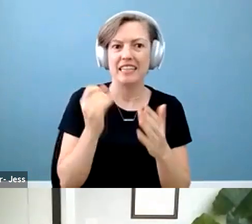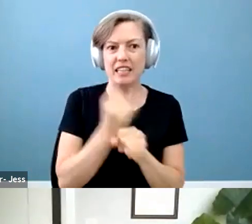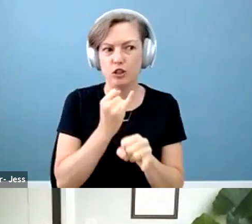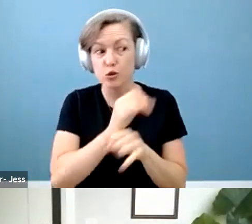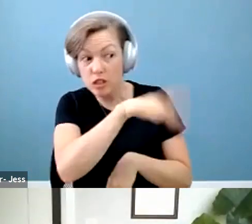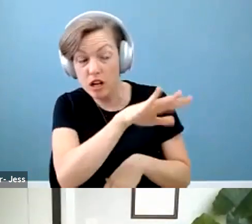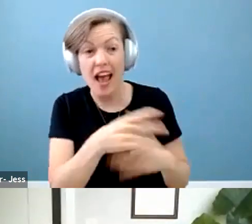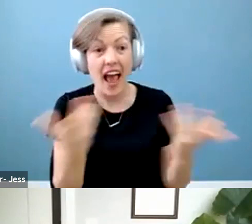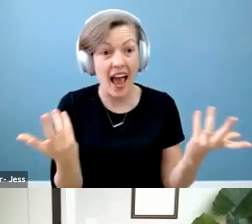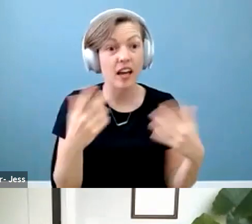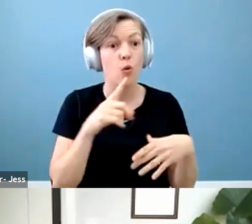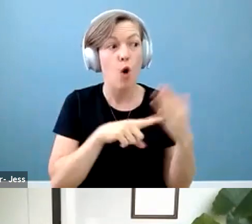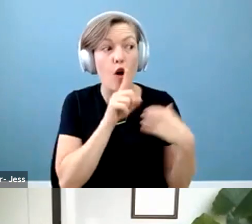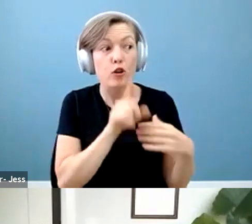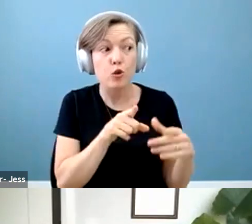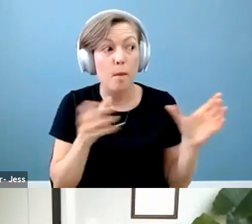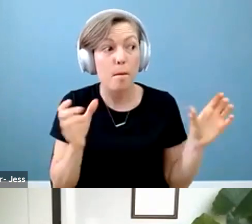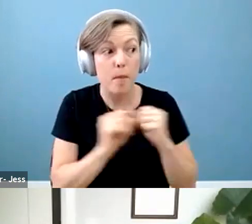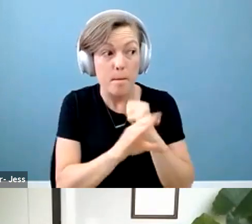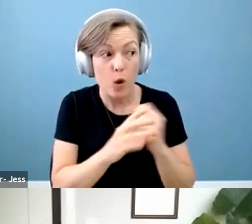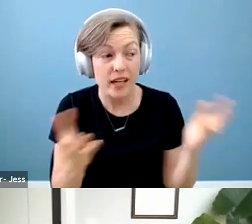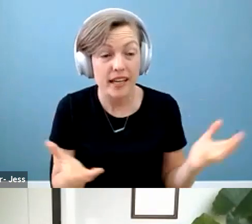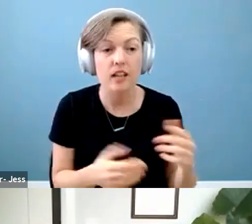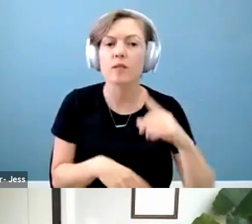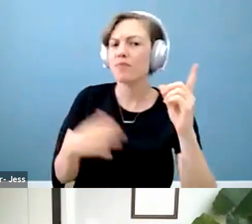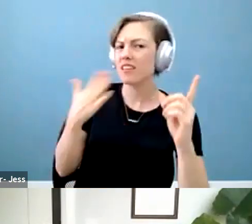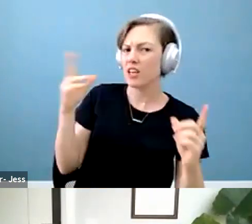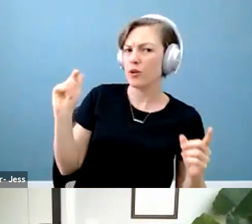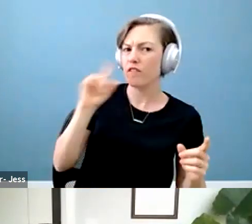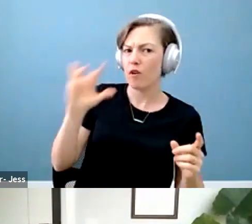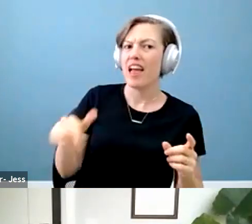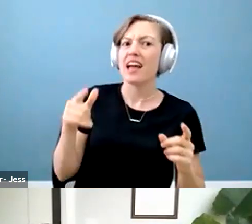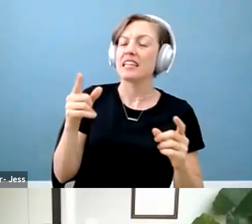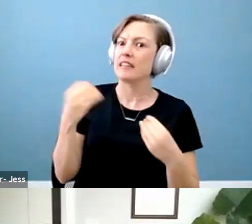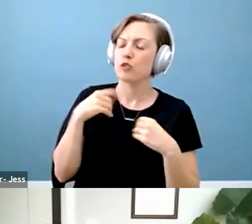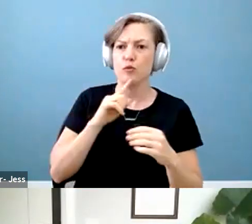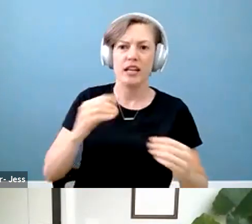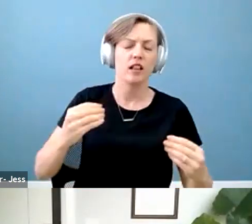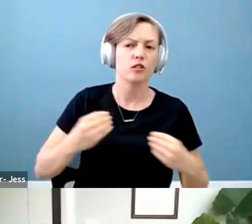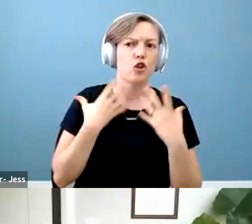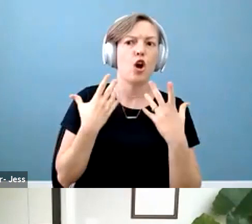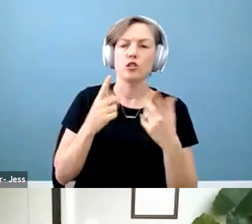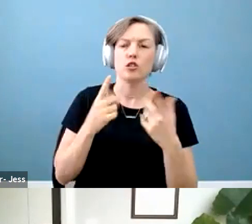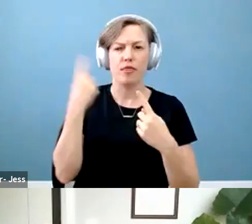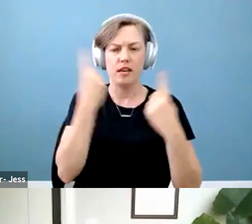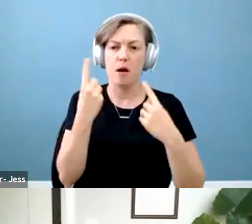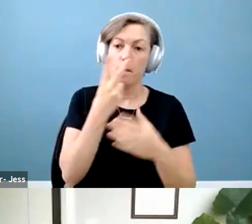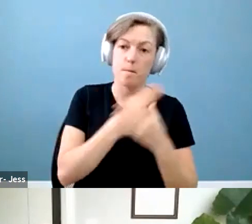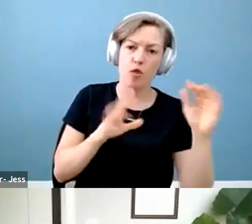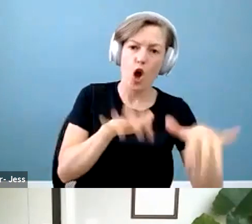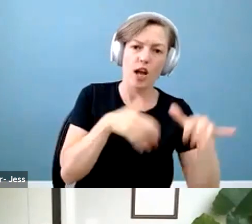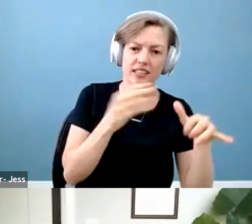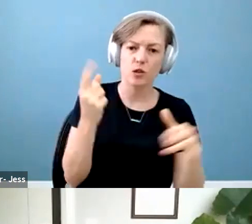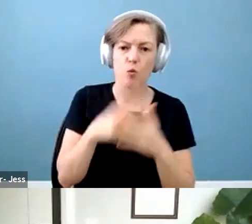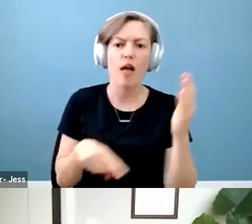say, hey, what are you promoting here? Great. Thank you, Neil, for that. And that gives us a real charge to think about both an audience and what the message